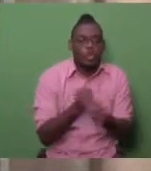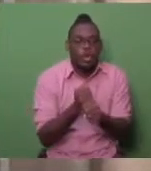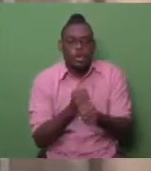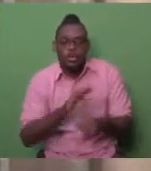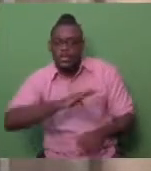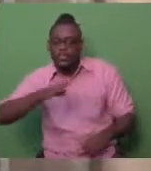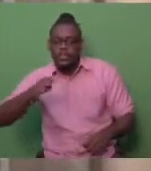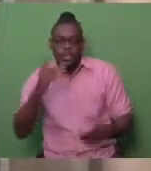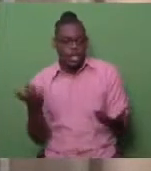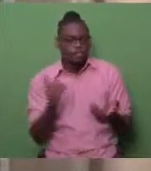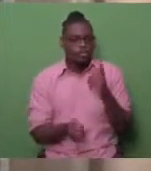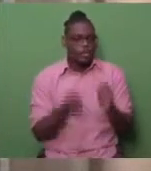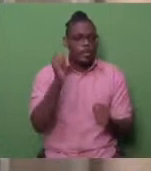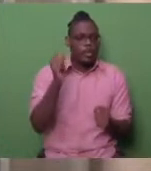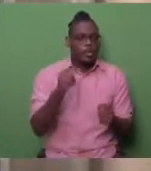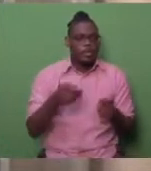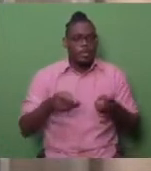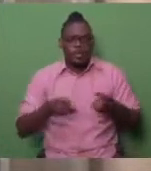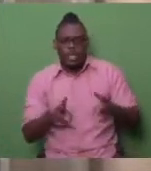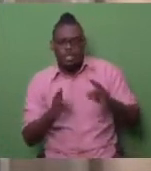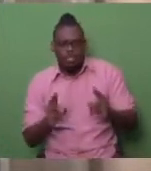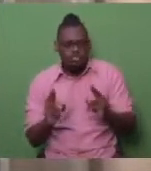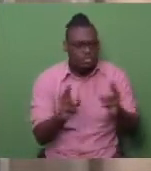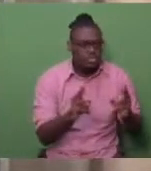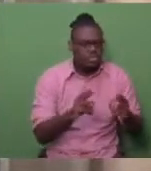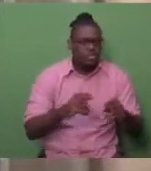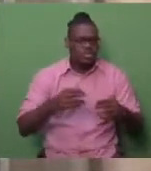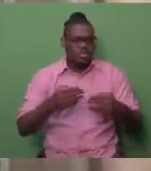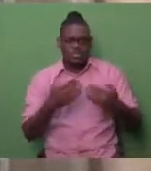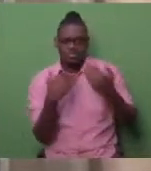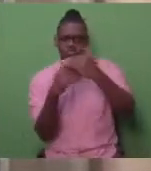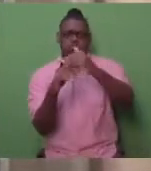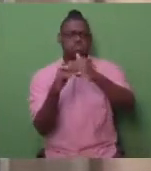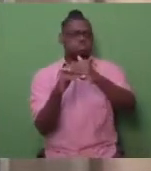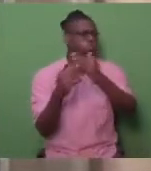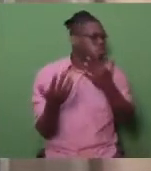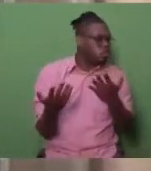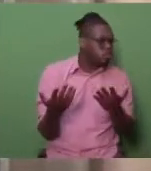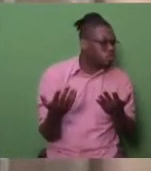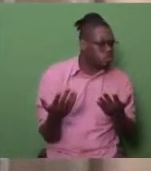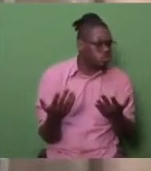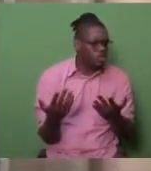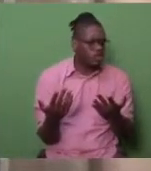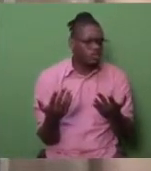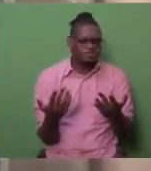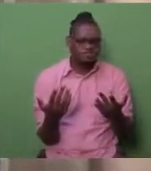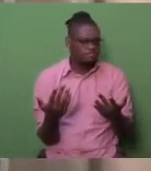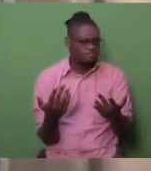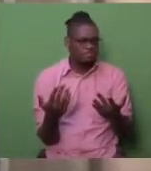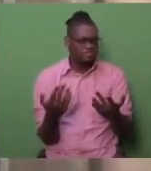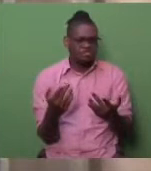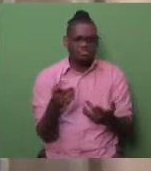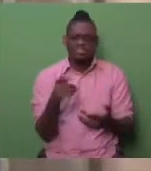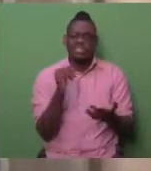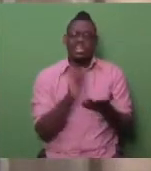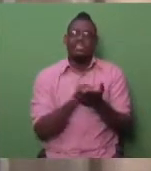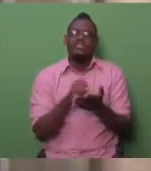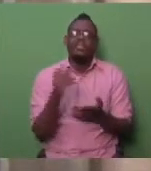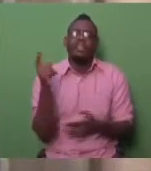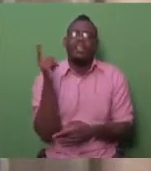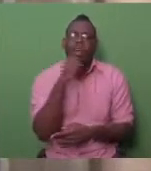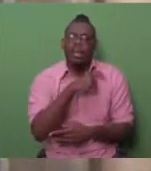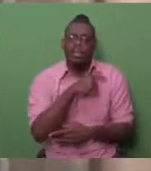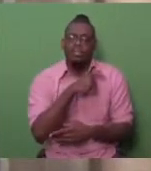truth. When the history of this pandemic is written, it will not be a story of how the government helped to save lives and